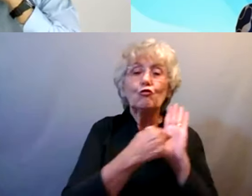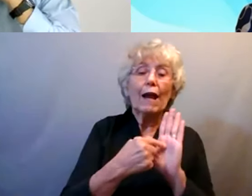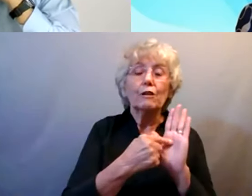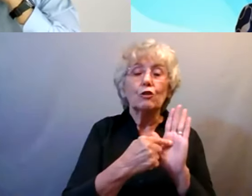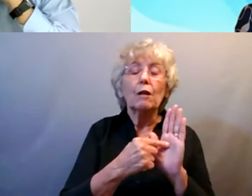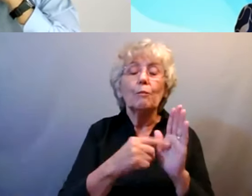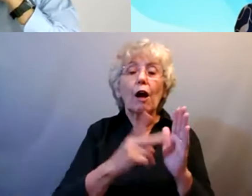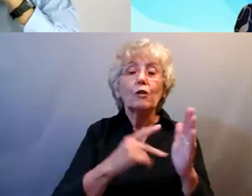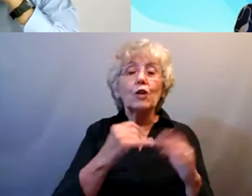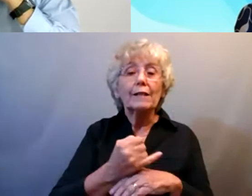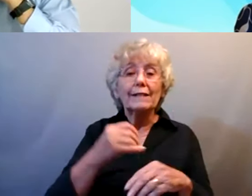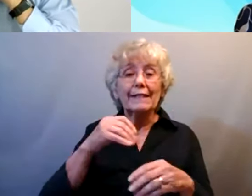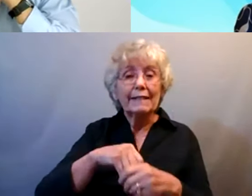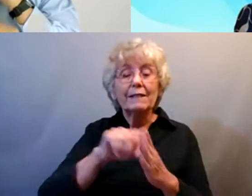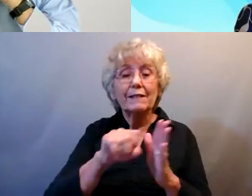Compass, which is aged at